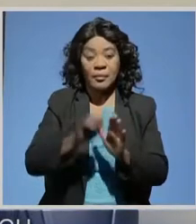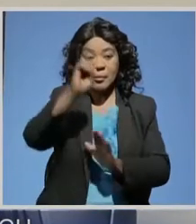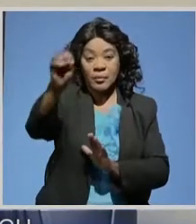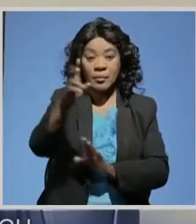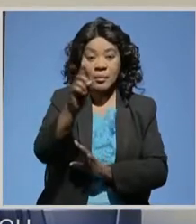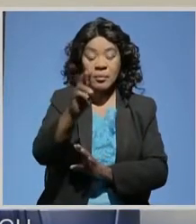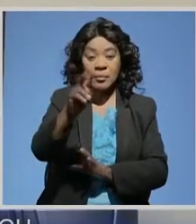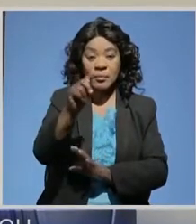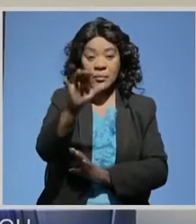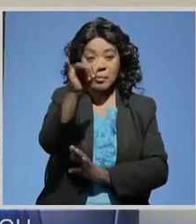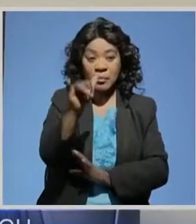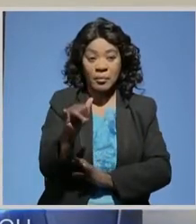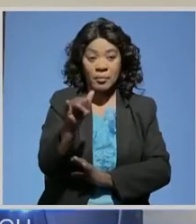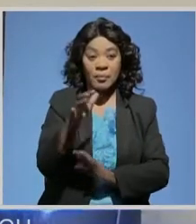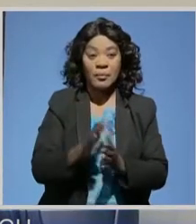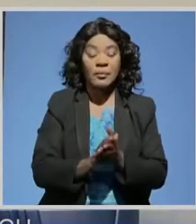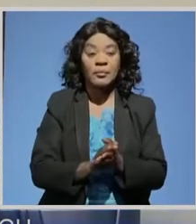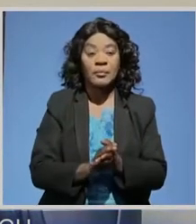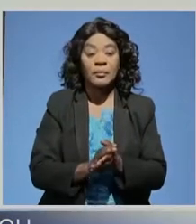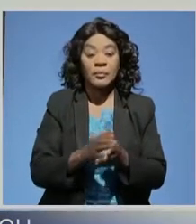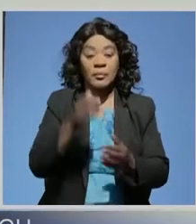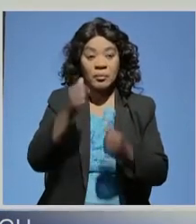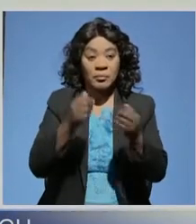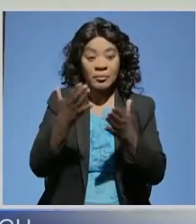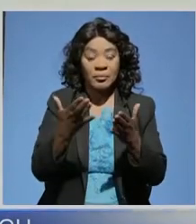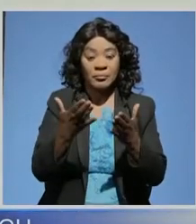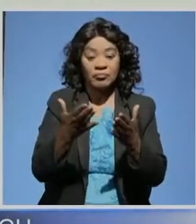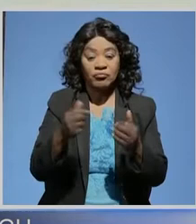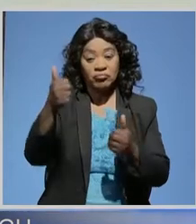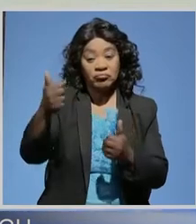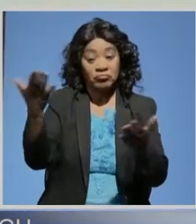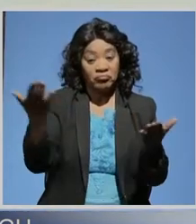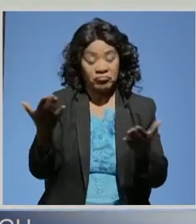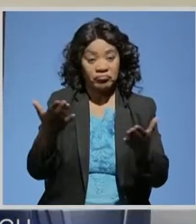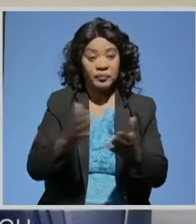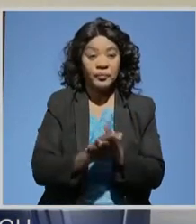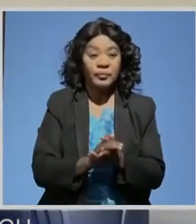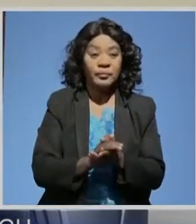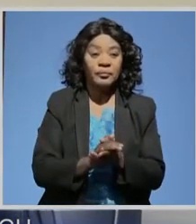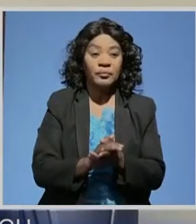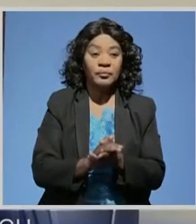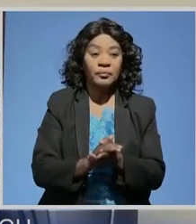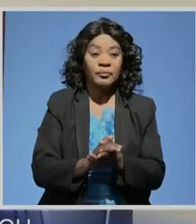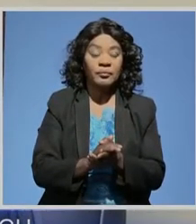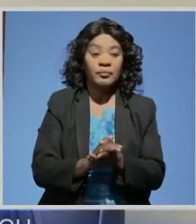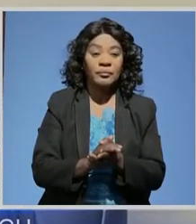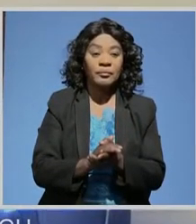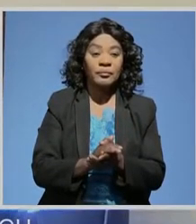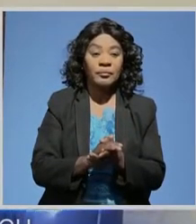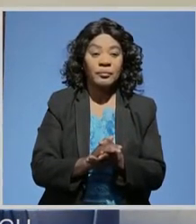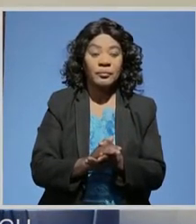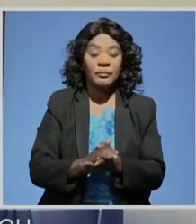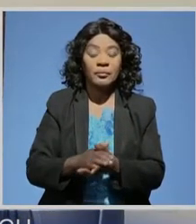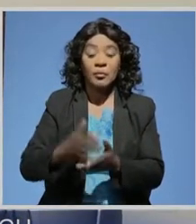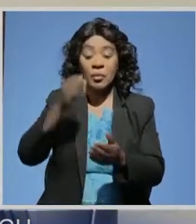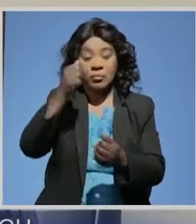cash flow of the farmers that it derailed our tannery initiative. However, that dream still remains